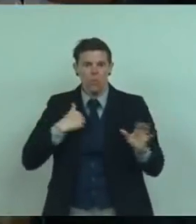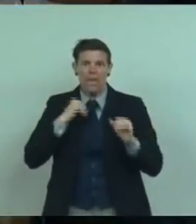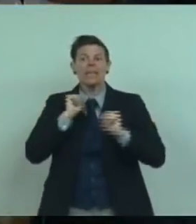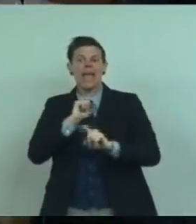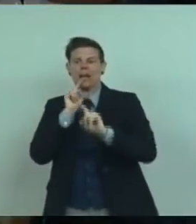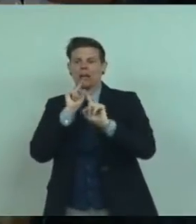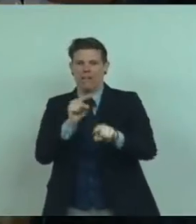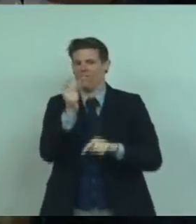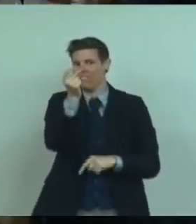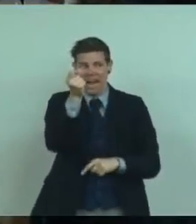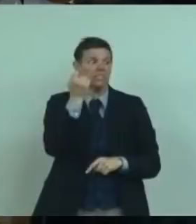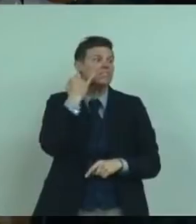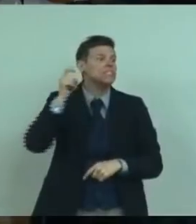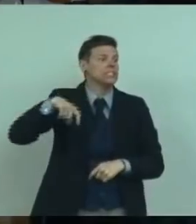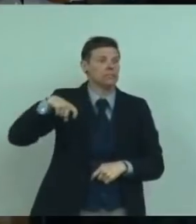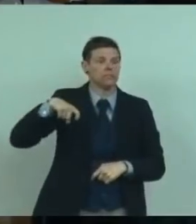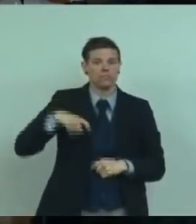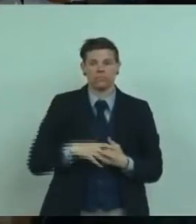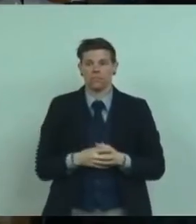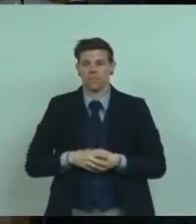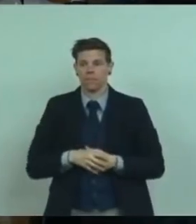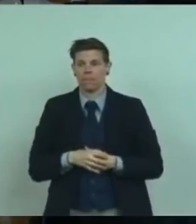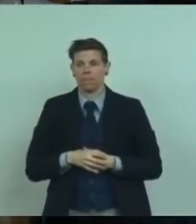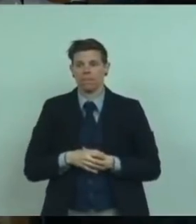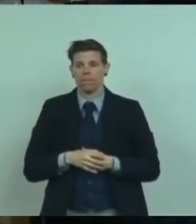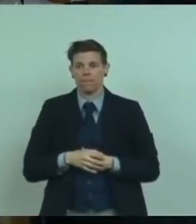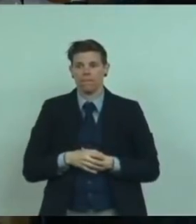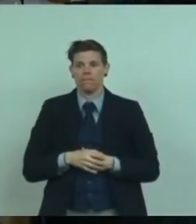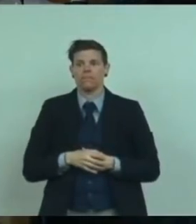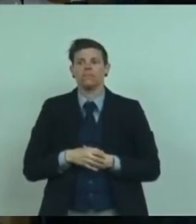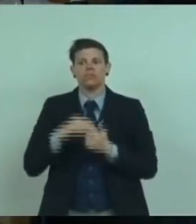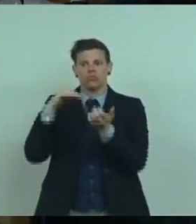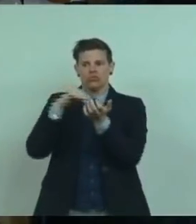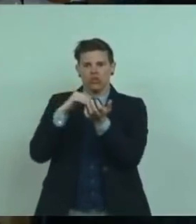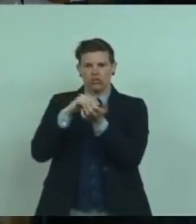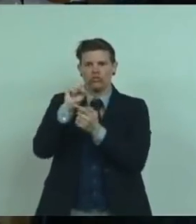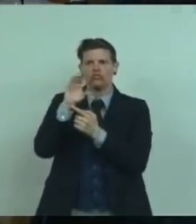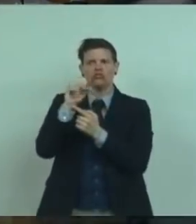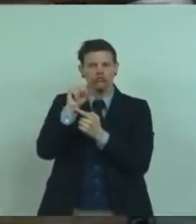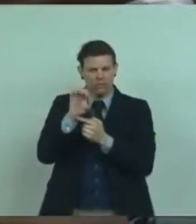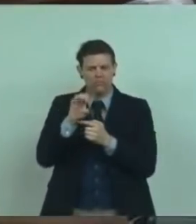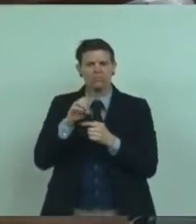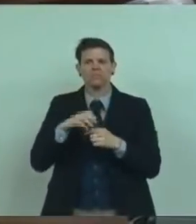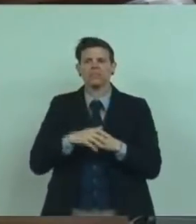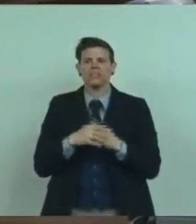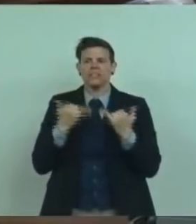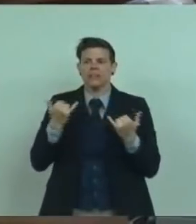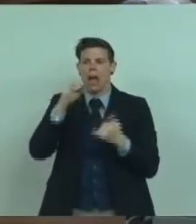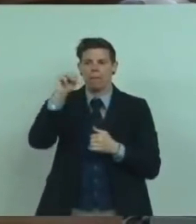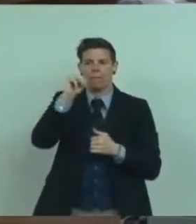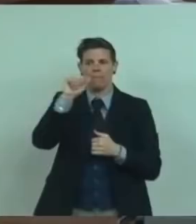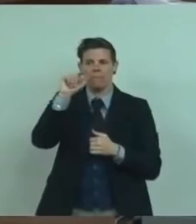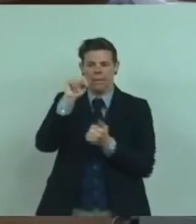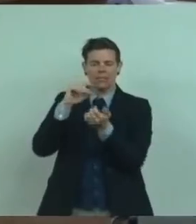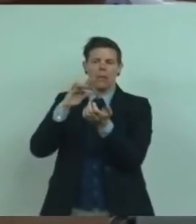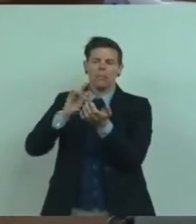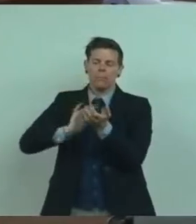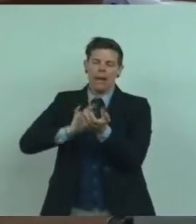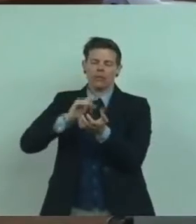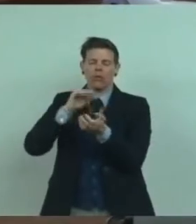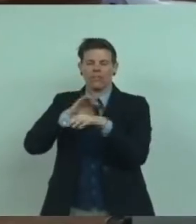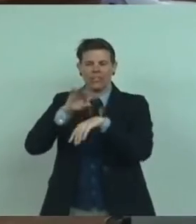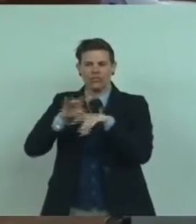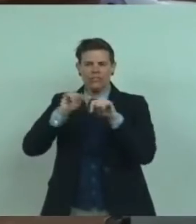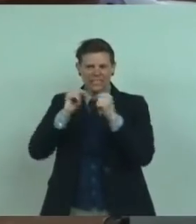of the work that the MAT, the Medical Advisory Committee, is doing is setting up a statewide network of hospitals. In addition